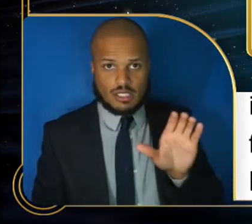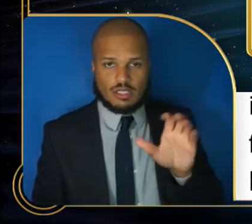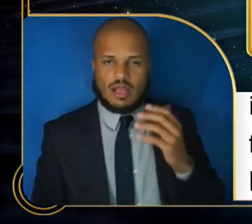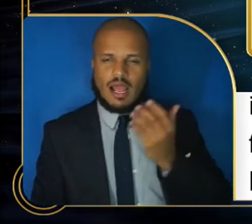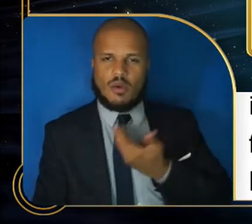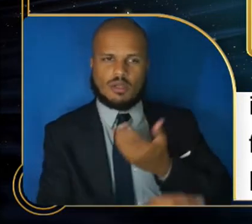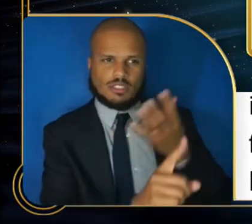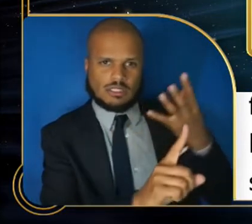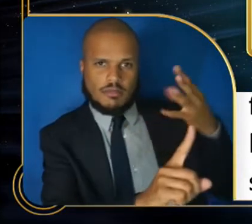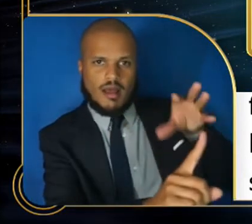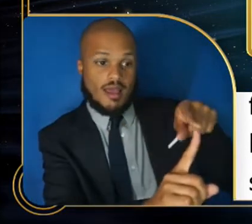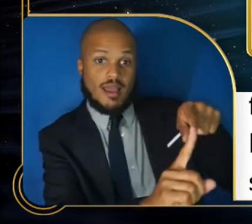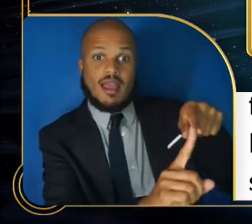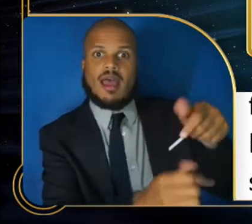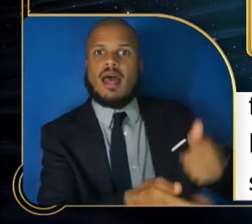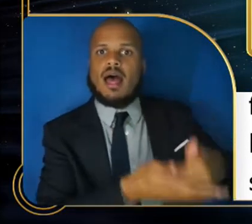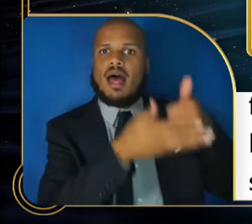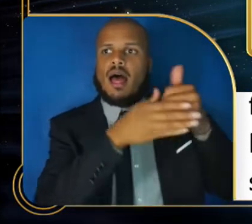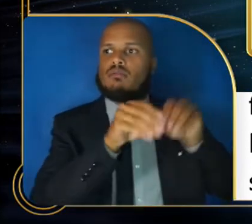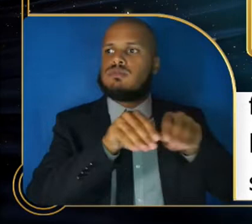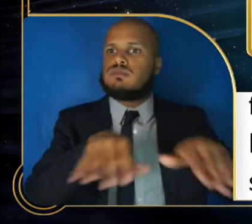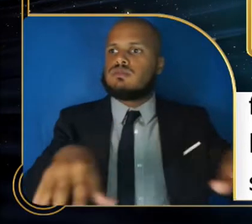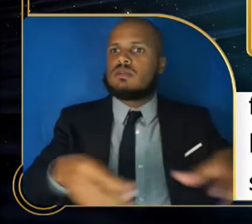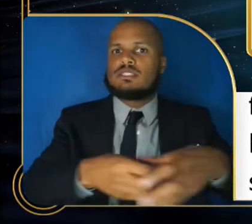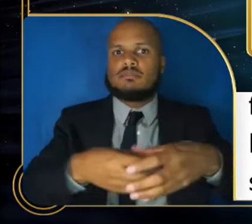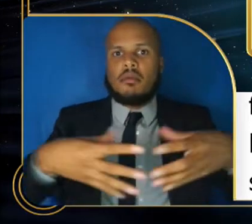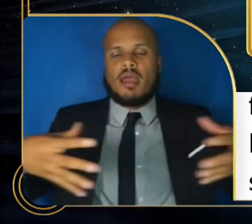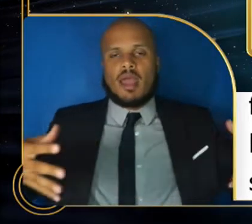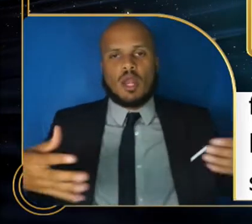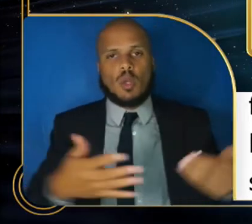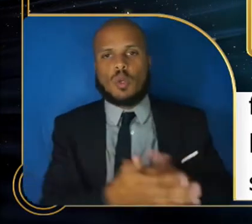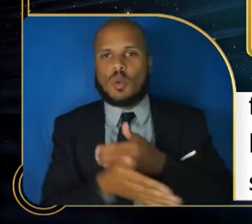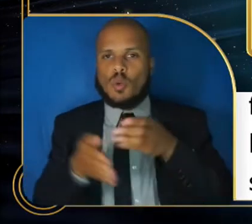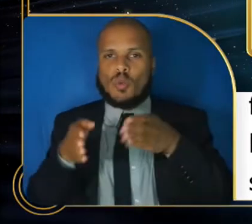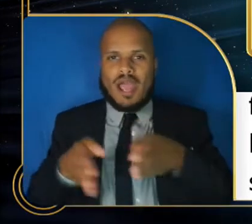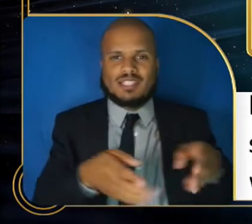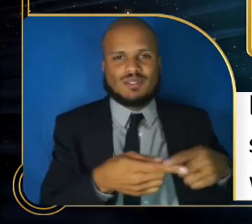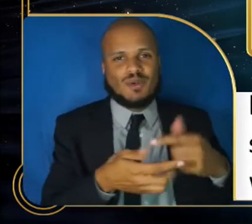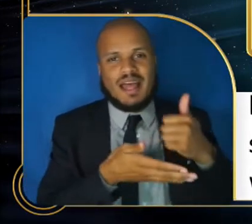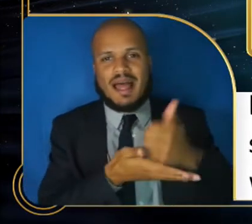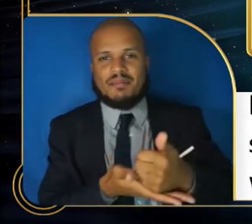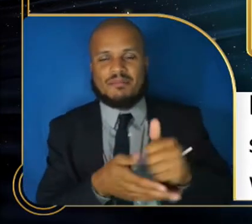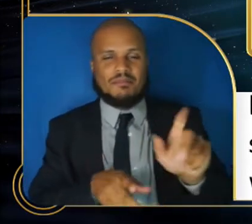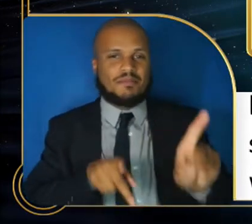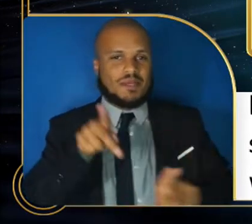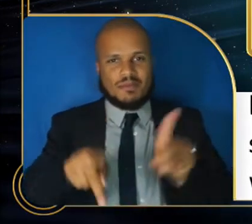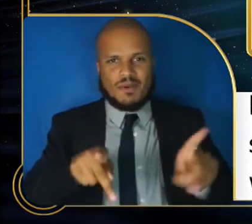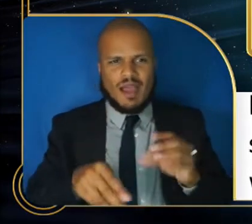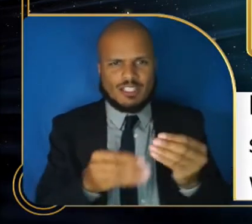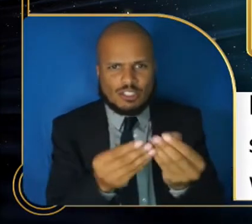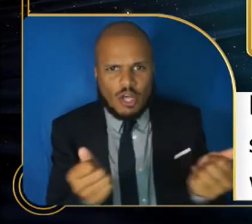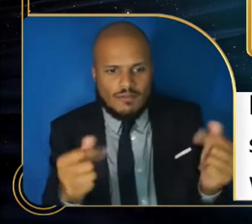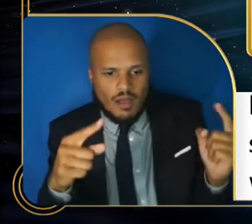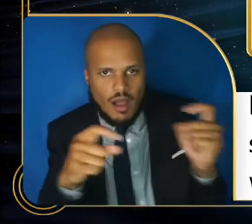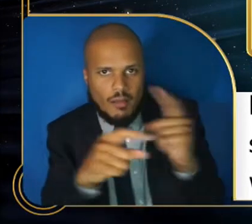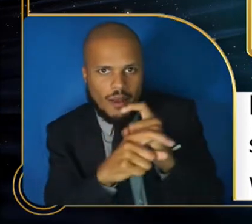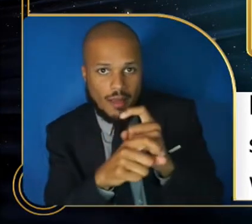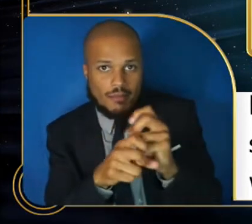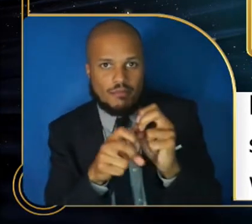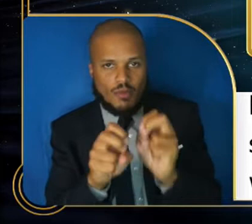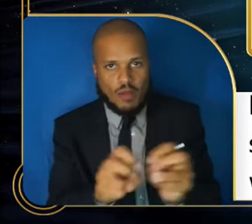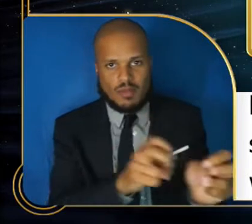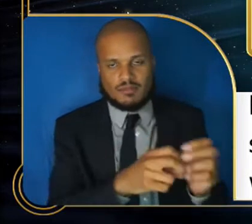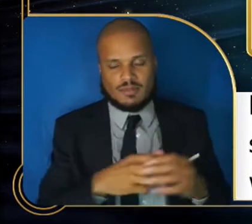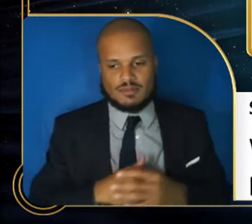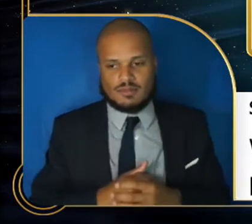helps expand and accelerate these new ways of helping people and solving complex problems.